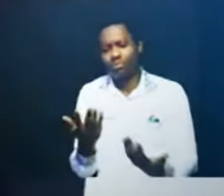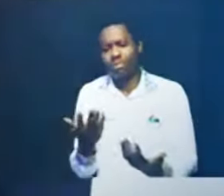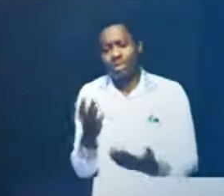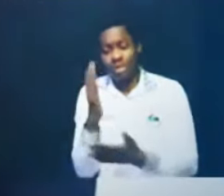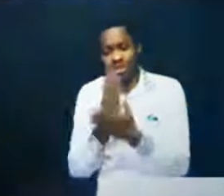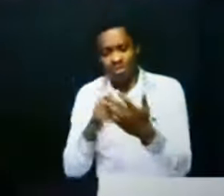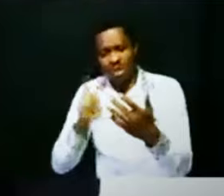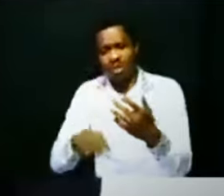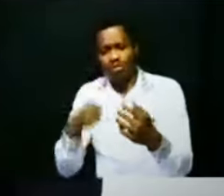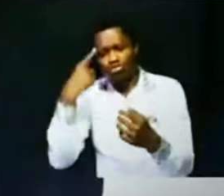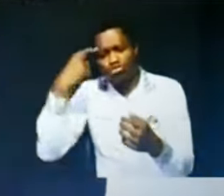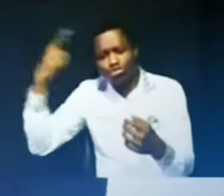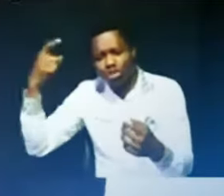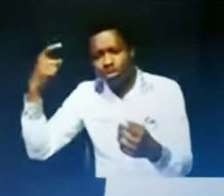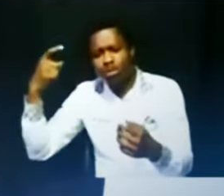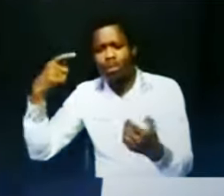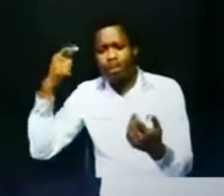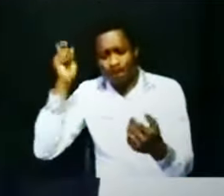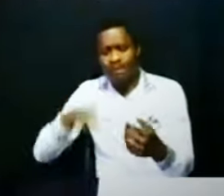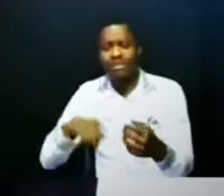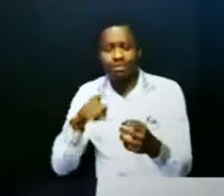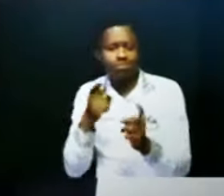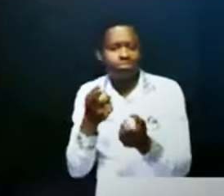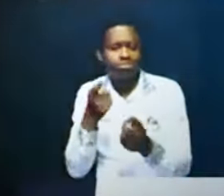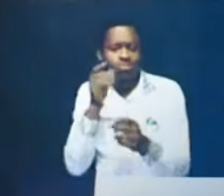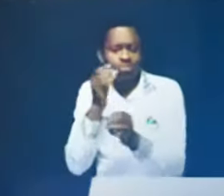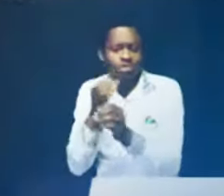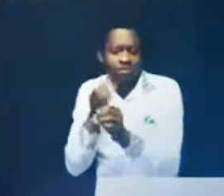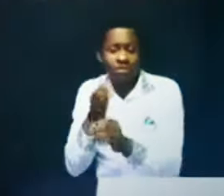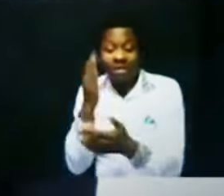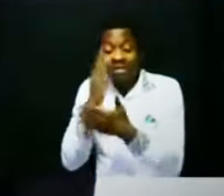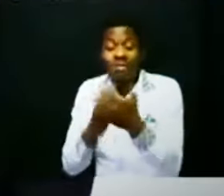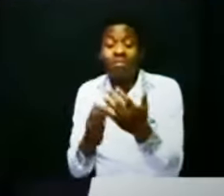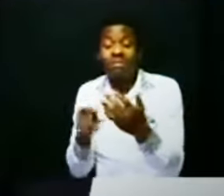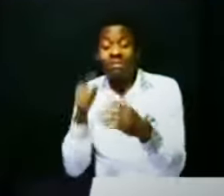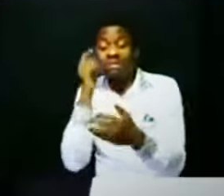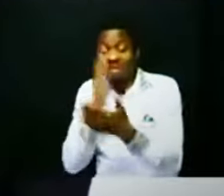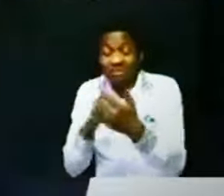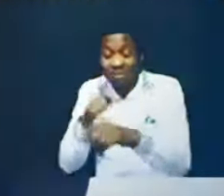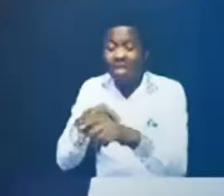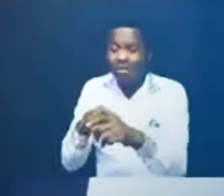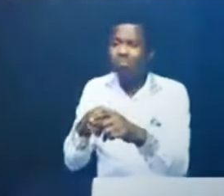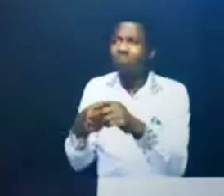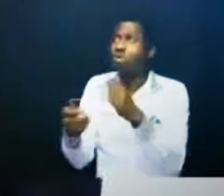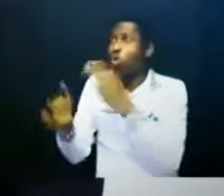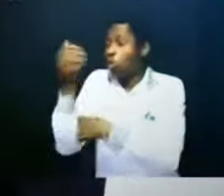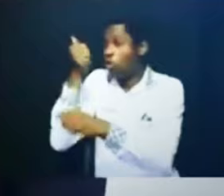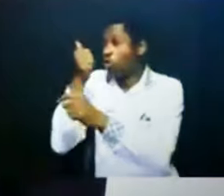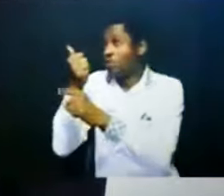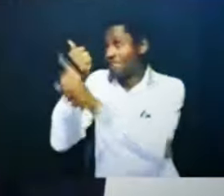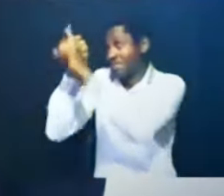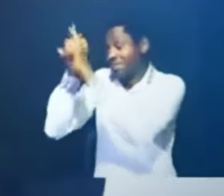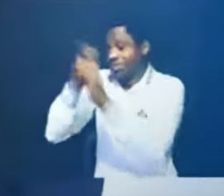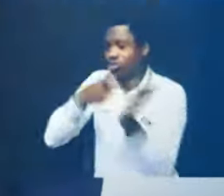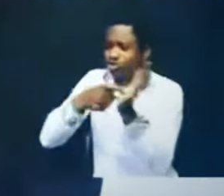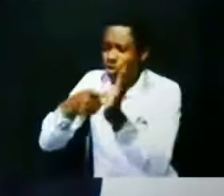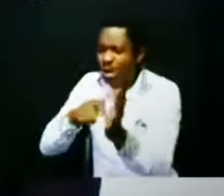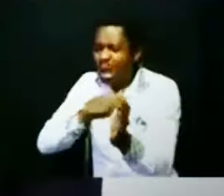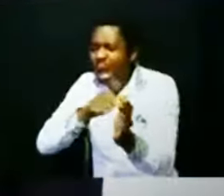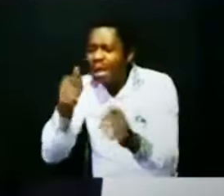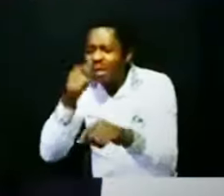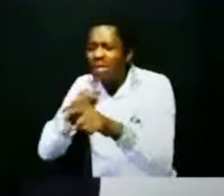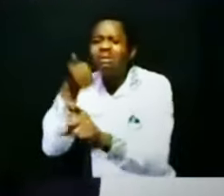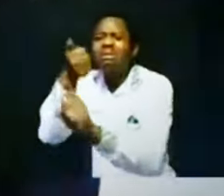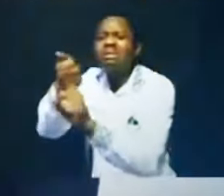carefully. Sometimes God, but sometimes it may not be God. So handle dreams well. Otherwise, you can